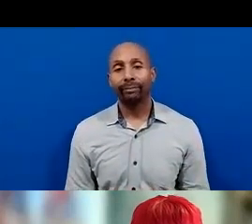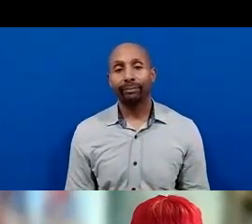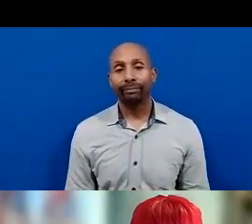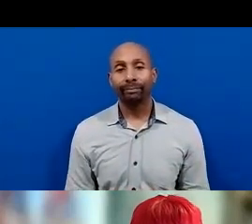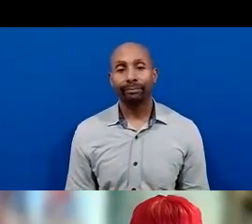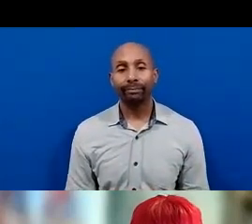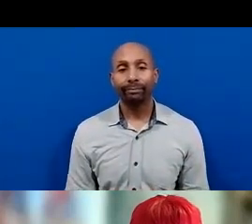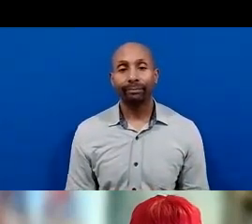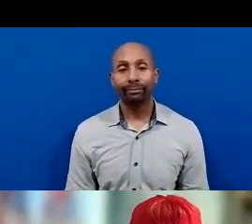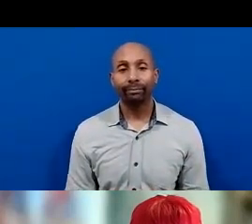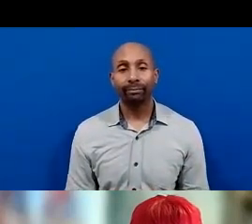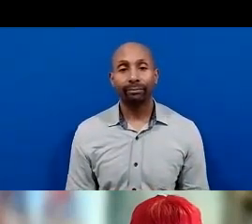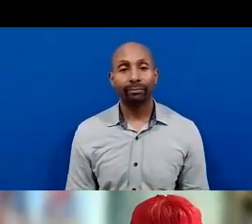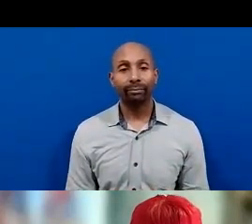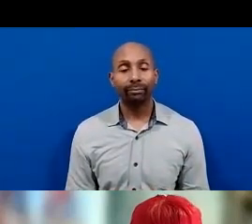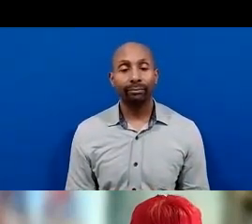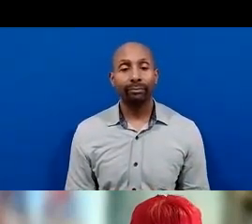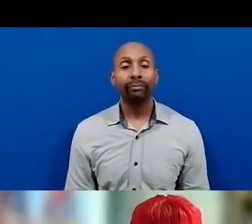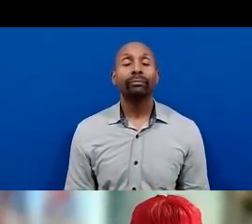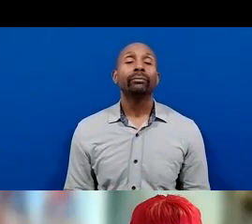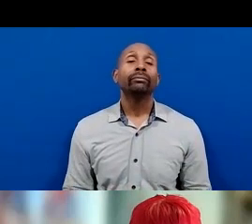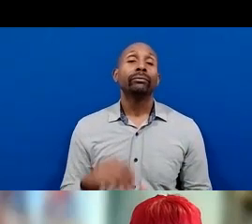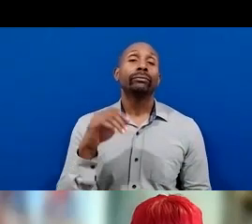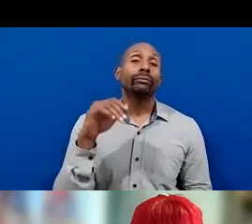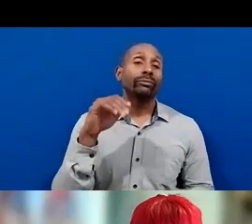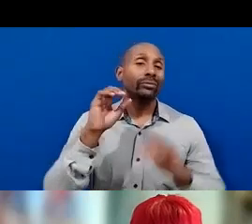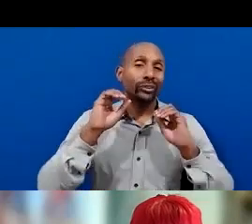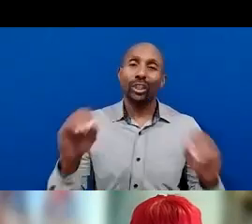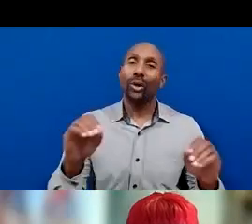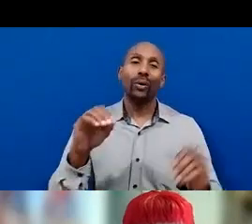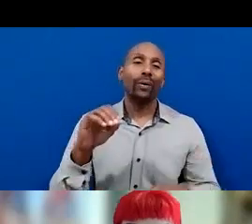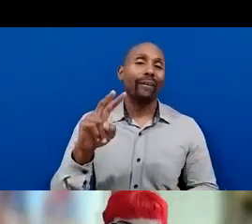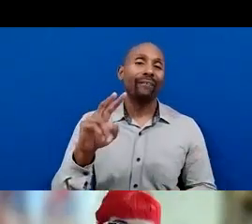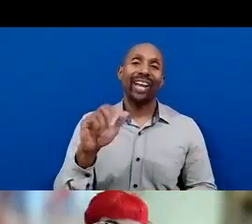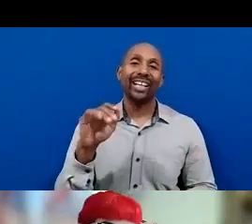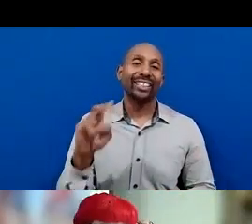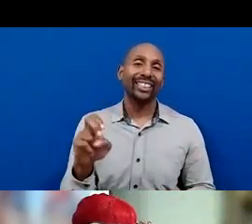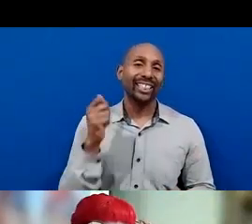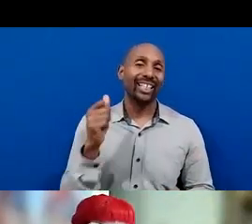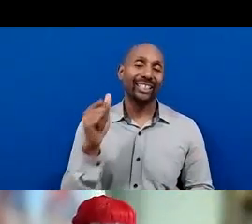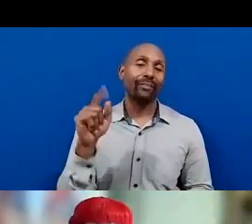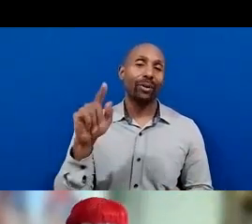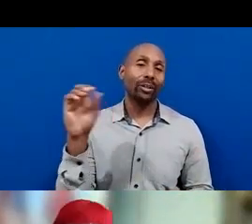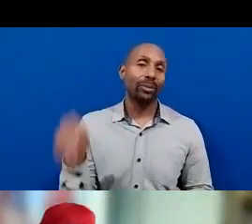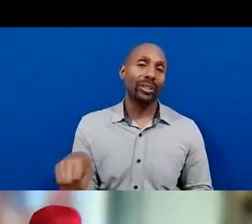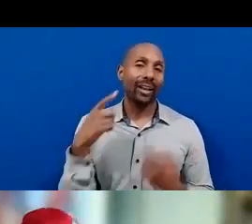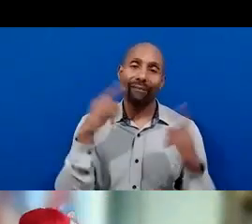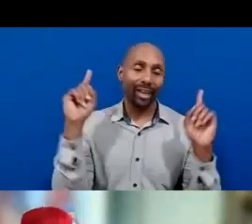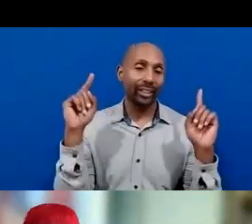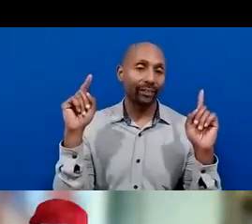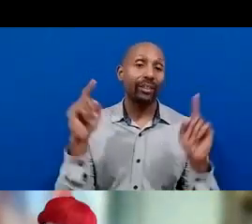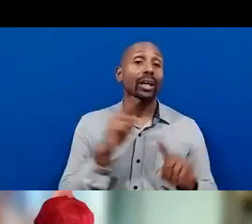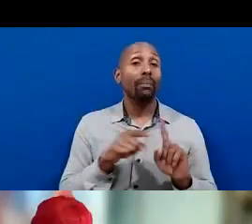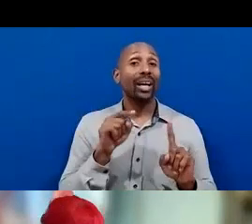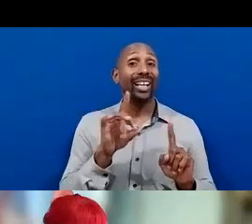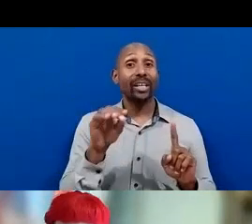again, no vaccines are 100% effective. So this is a really highly effective vaccine. Reminder, flu shots,